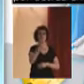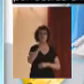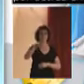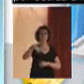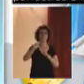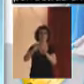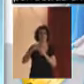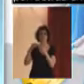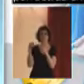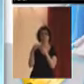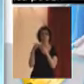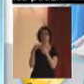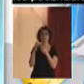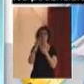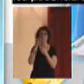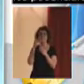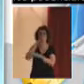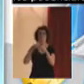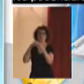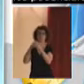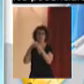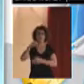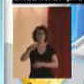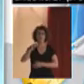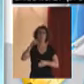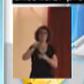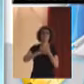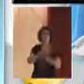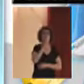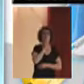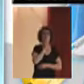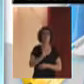and how this affects the potential users that may have accessibility problems.